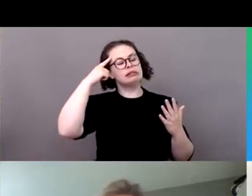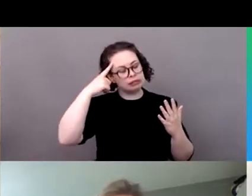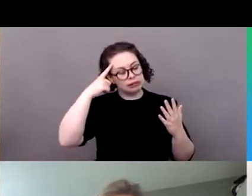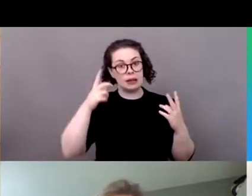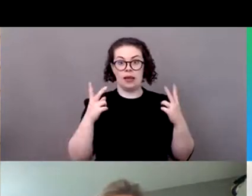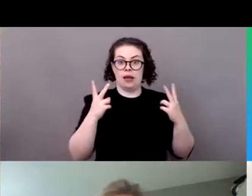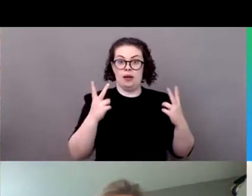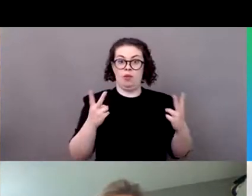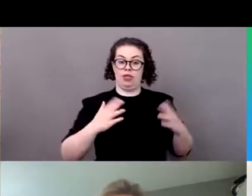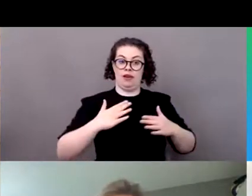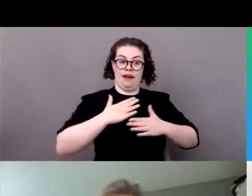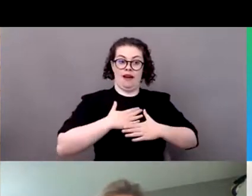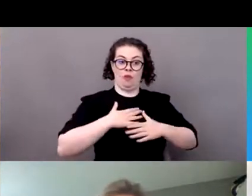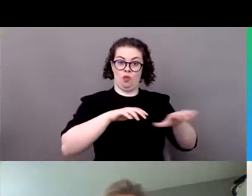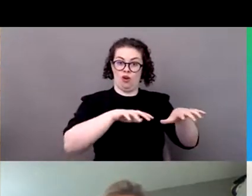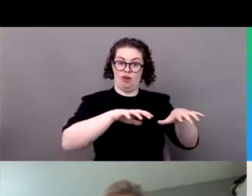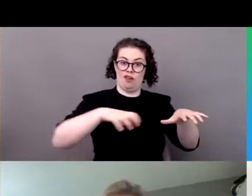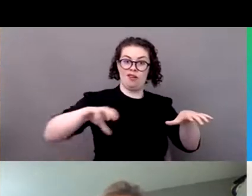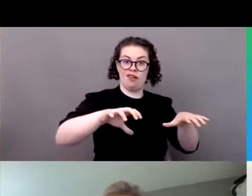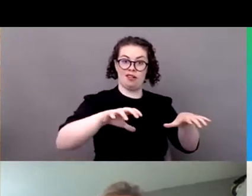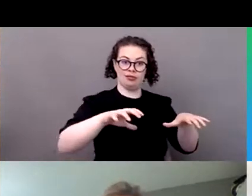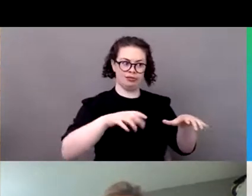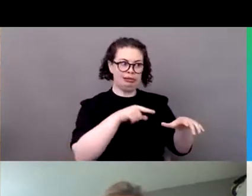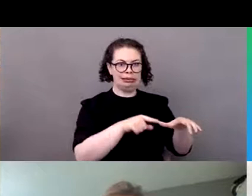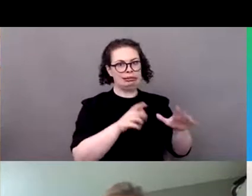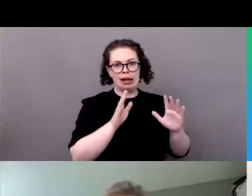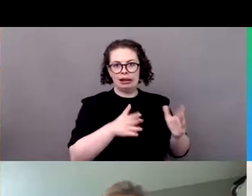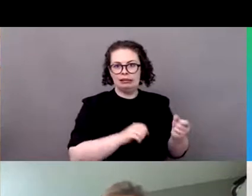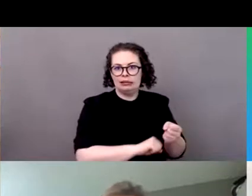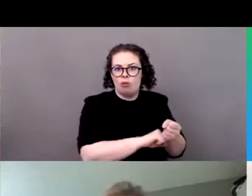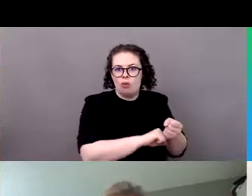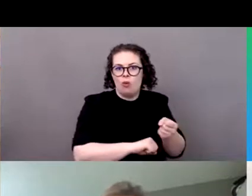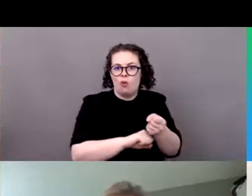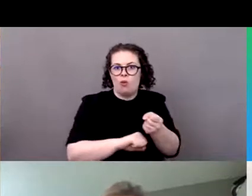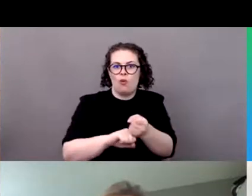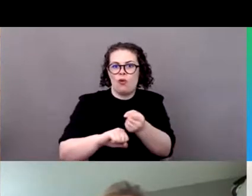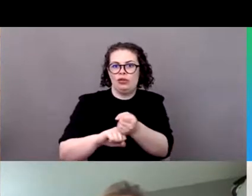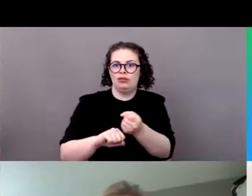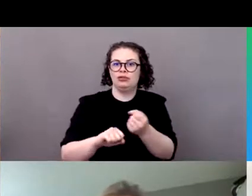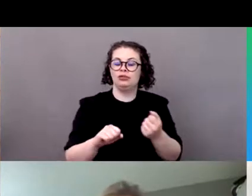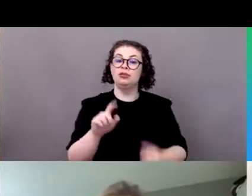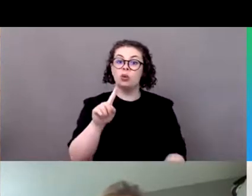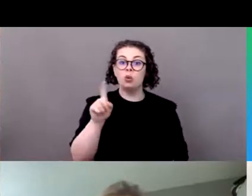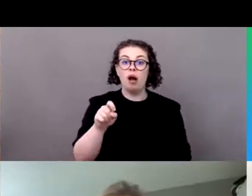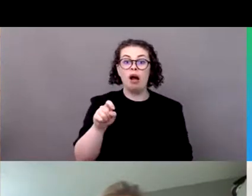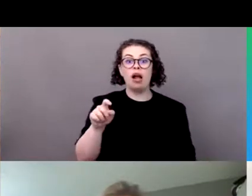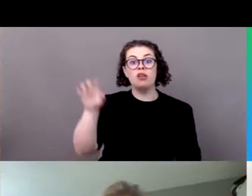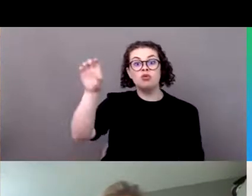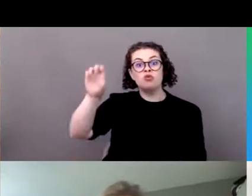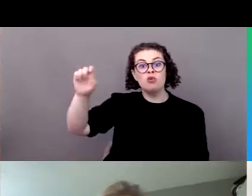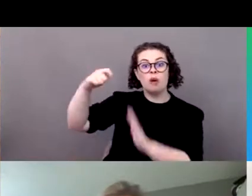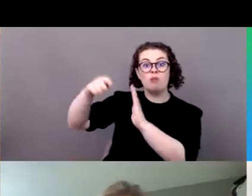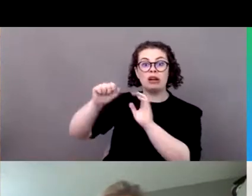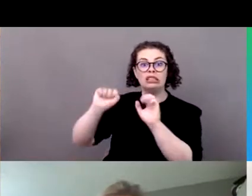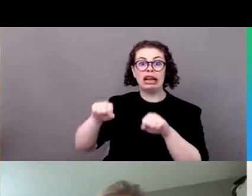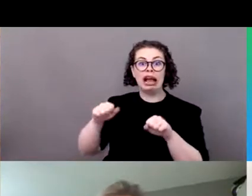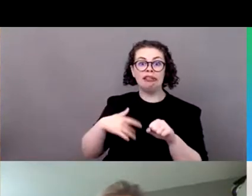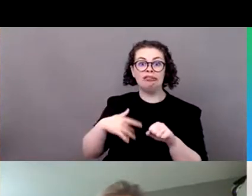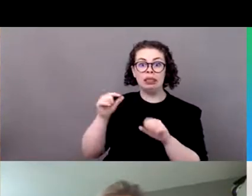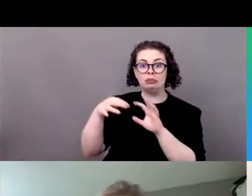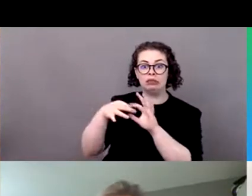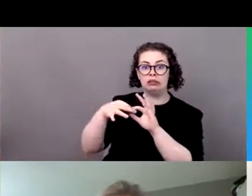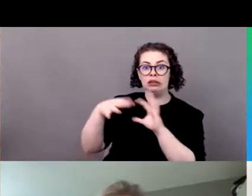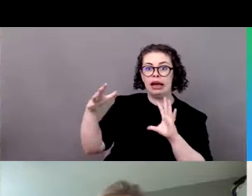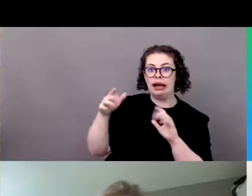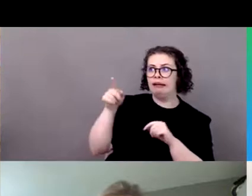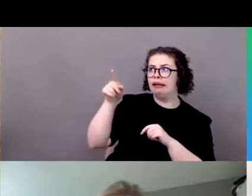members would need assistance, because European projects are very difficult to access. There is not only the project